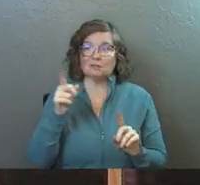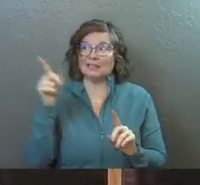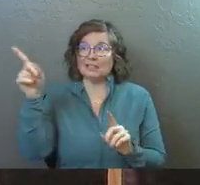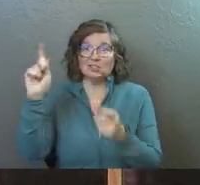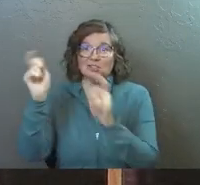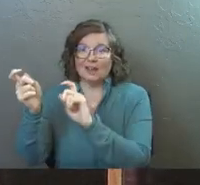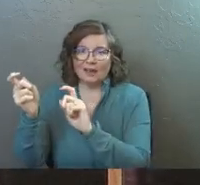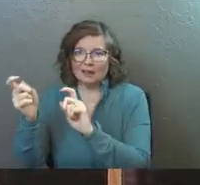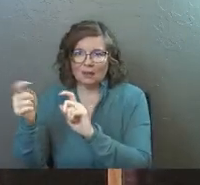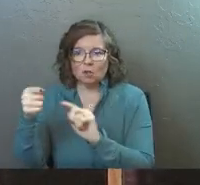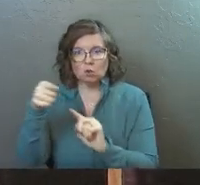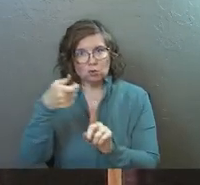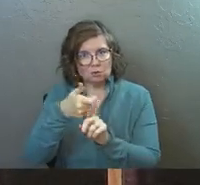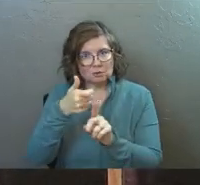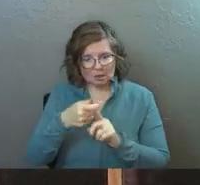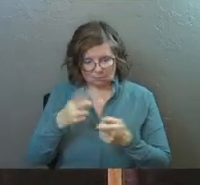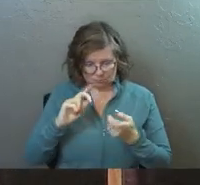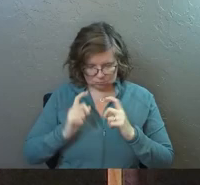You should be the one that changes.